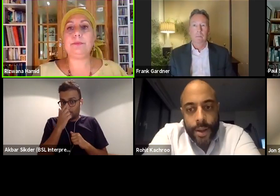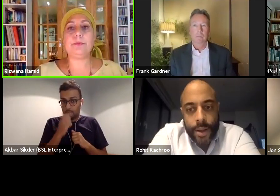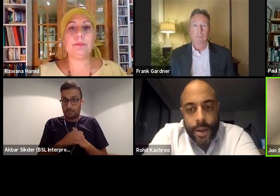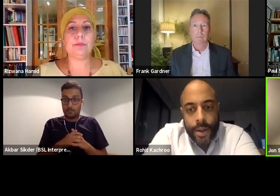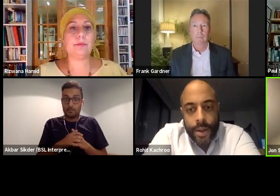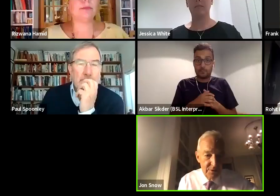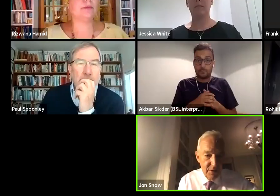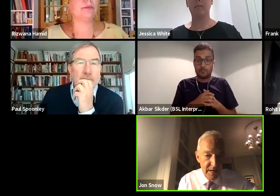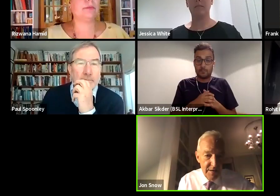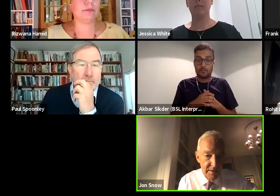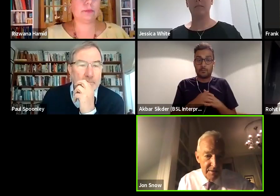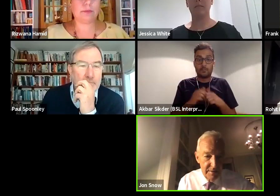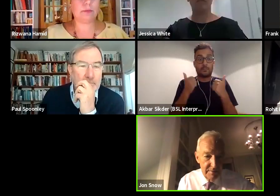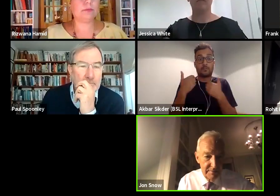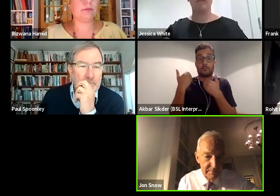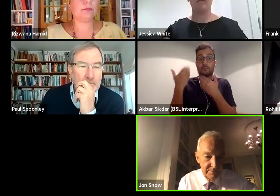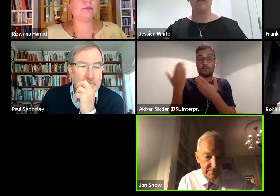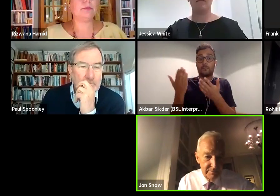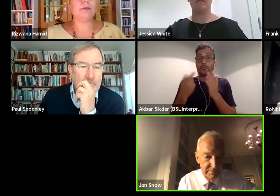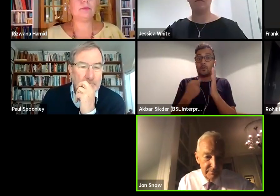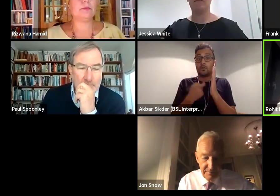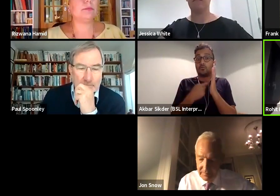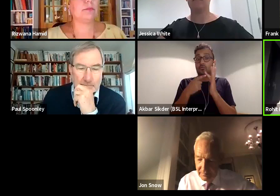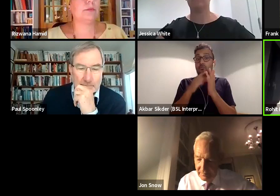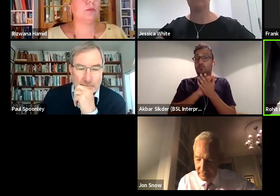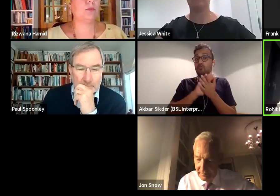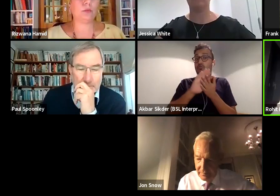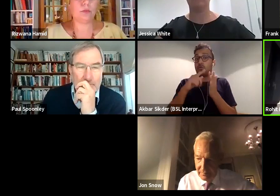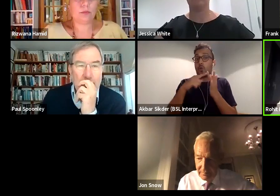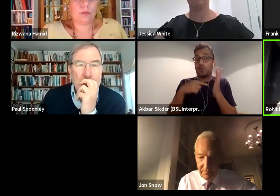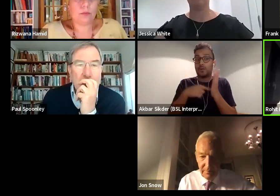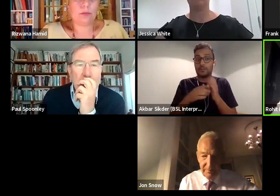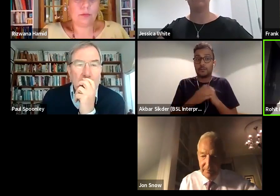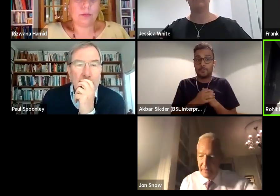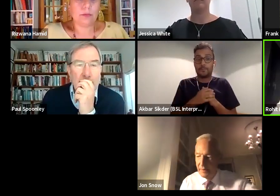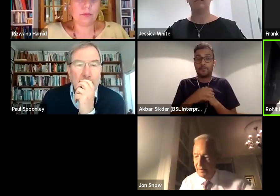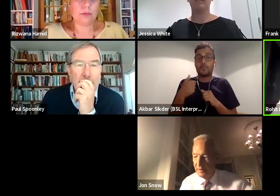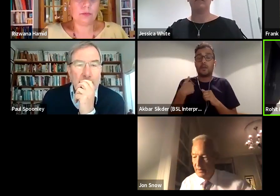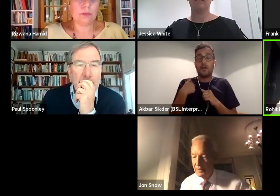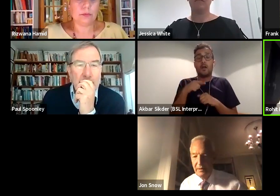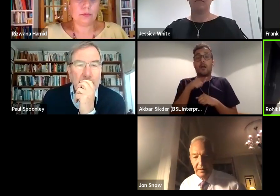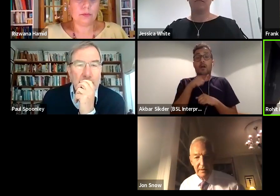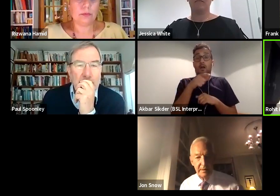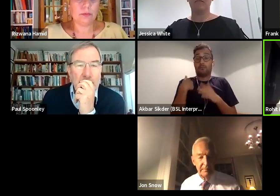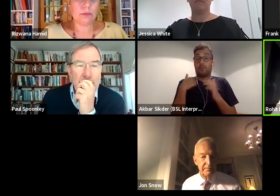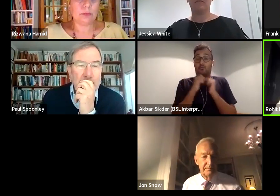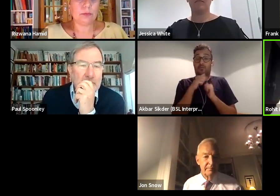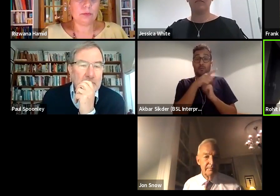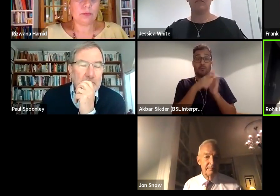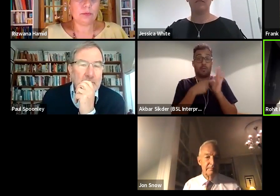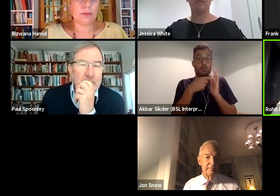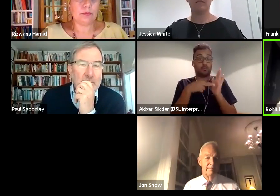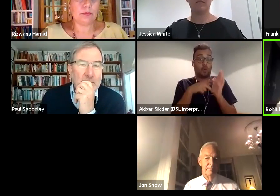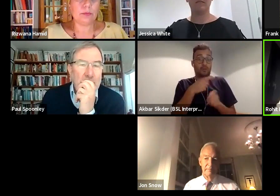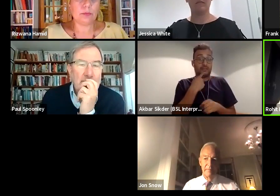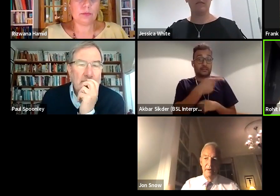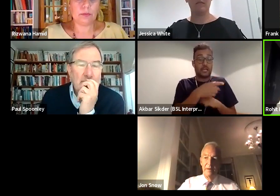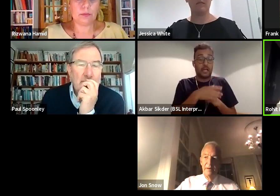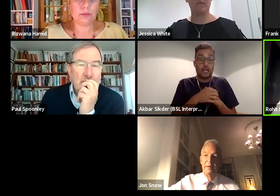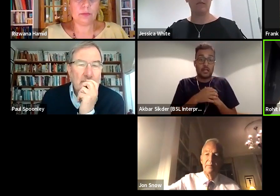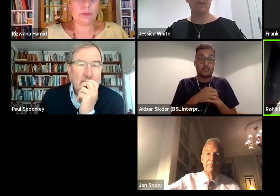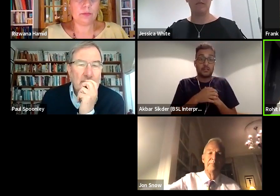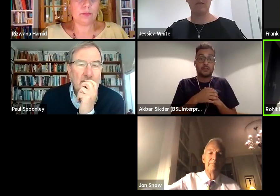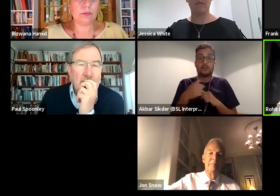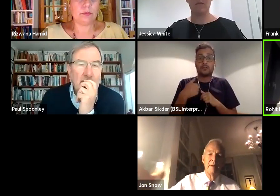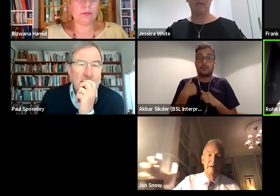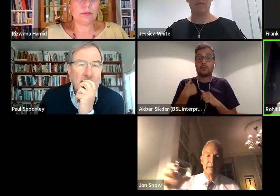Yep. Rohit, do you want to go ahead? Well, I mean, I'd echo a lot of what John said there, actually. And, you know, I talked in the forward